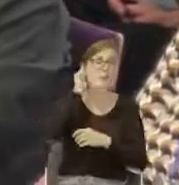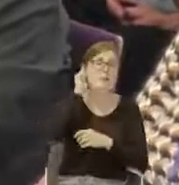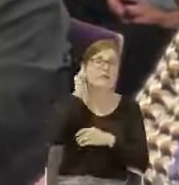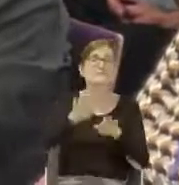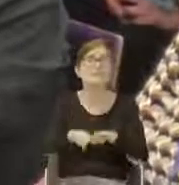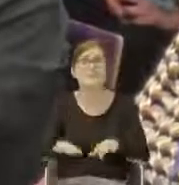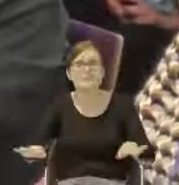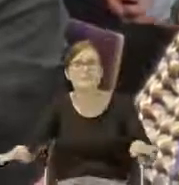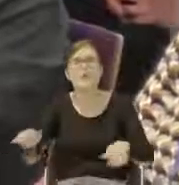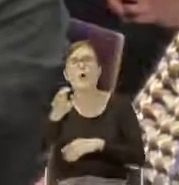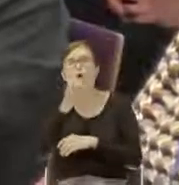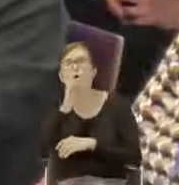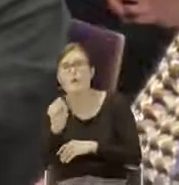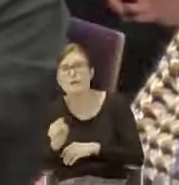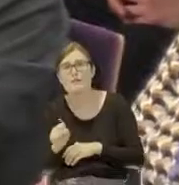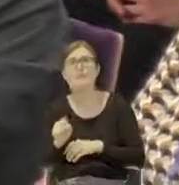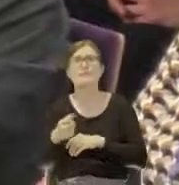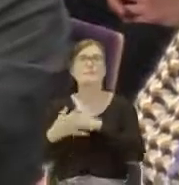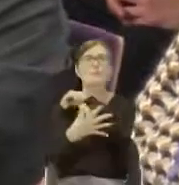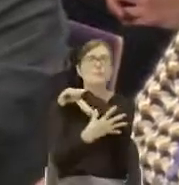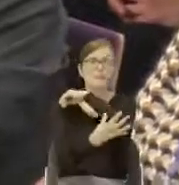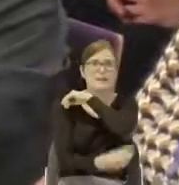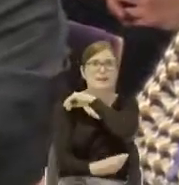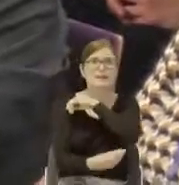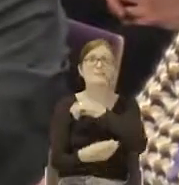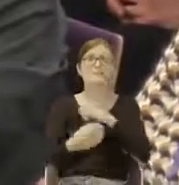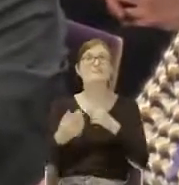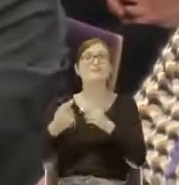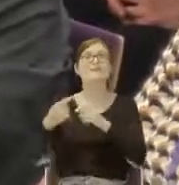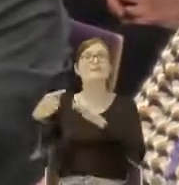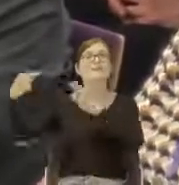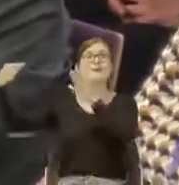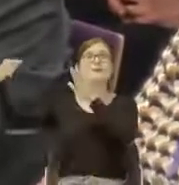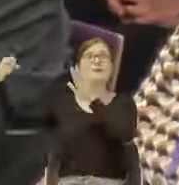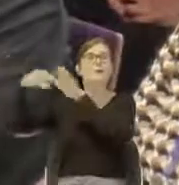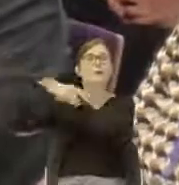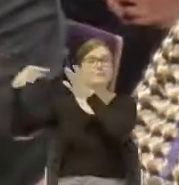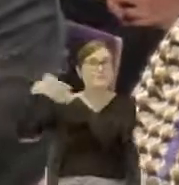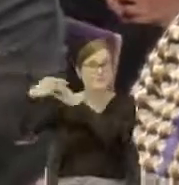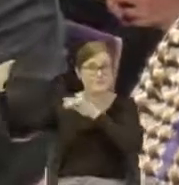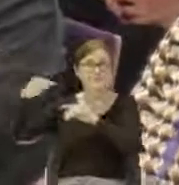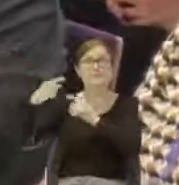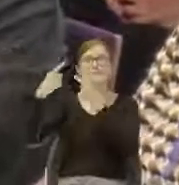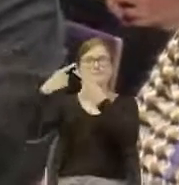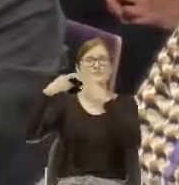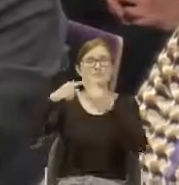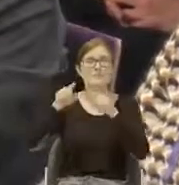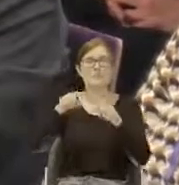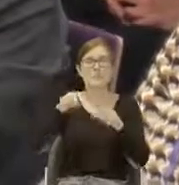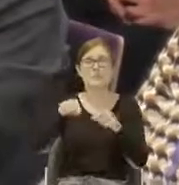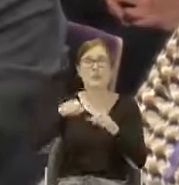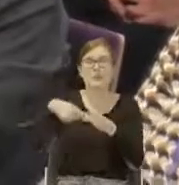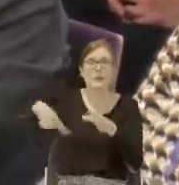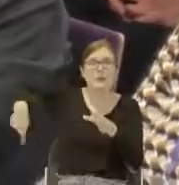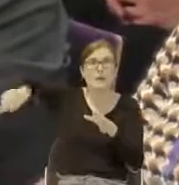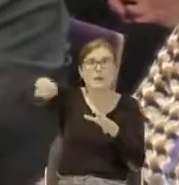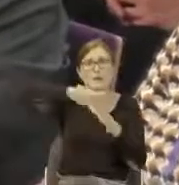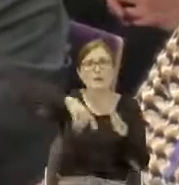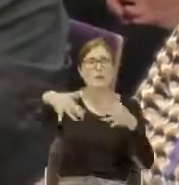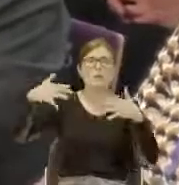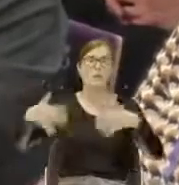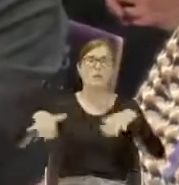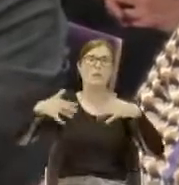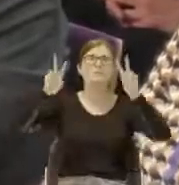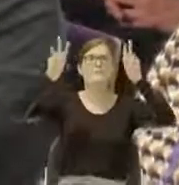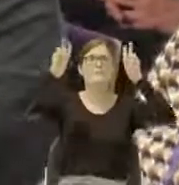people, and migrants and refugees are at the most risk. I am sure that this message rings truer